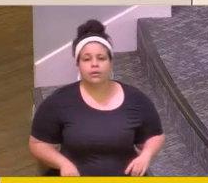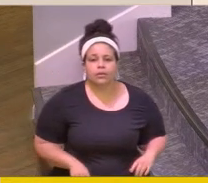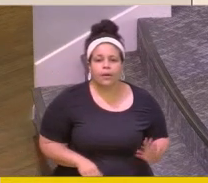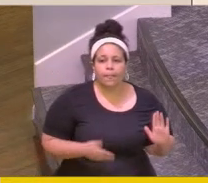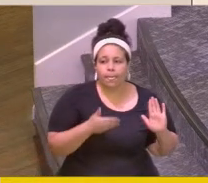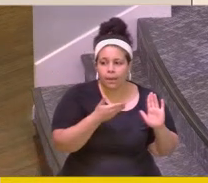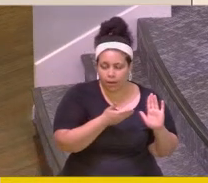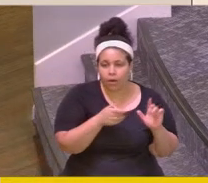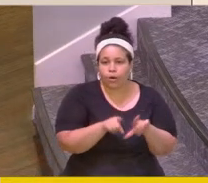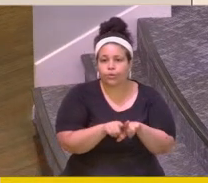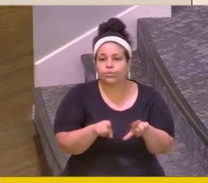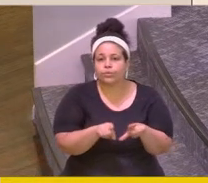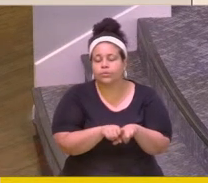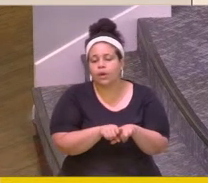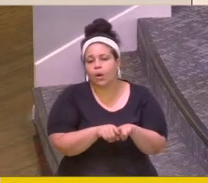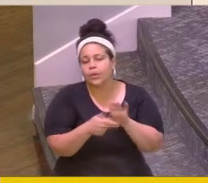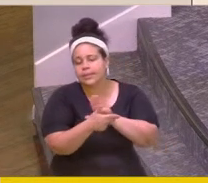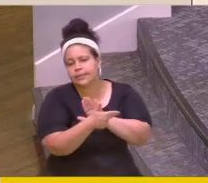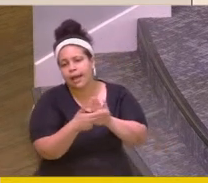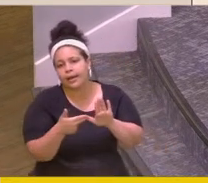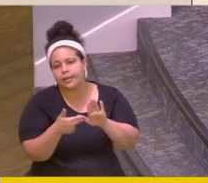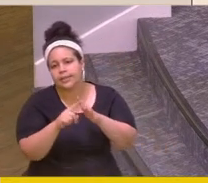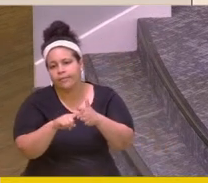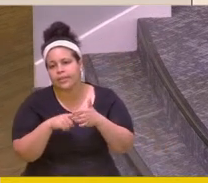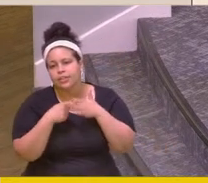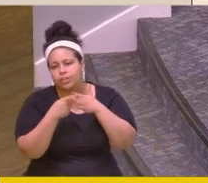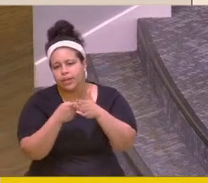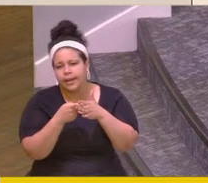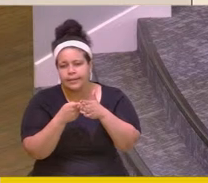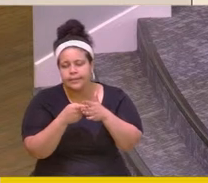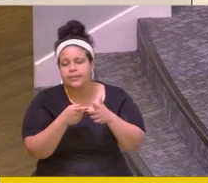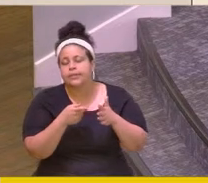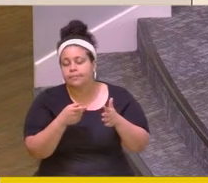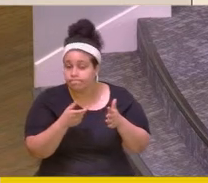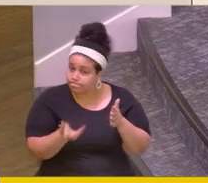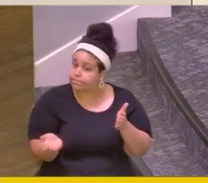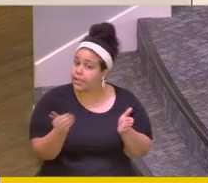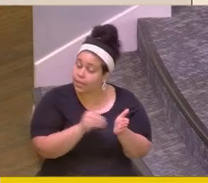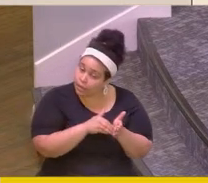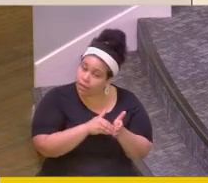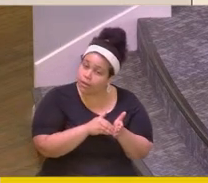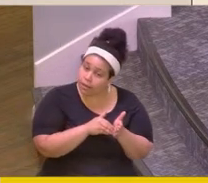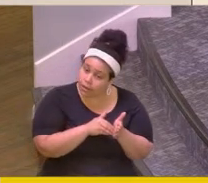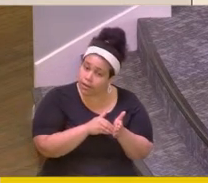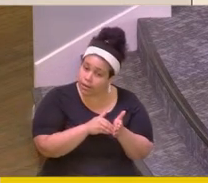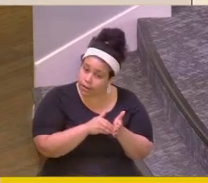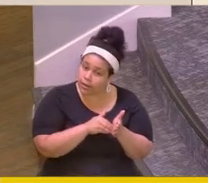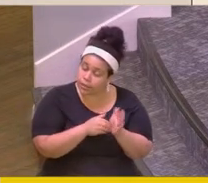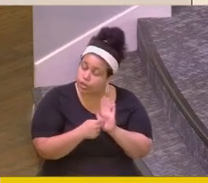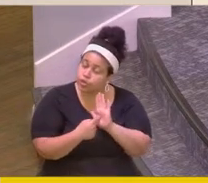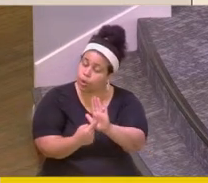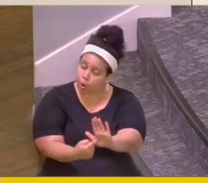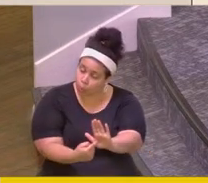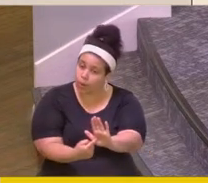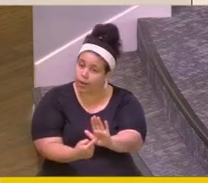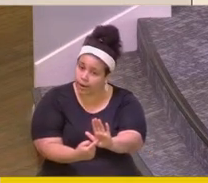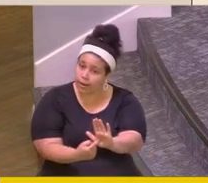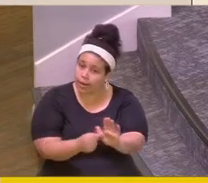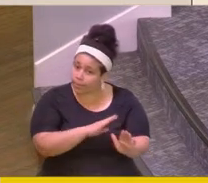this also stayed in the status of initiating. Again, indicating that the board did